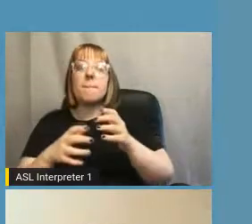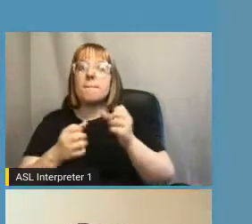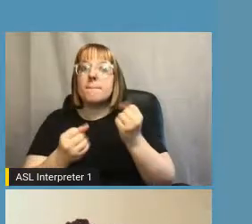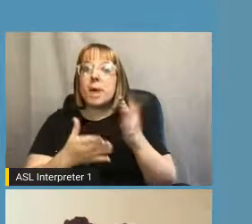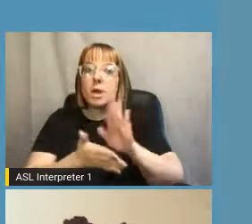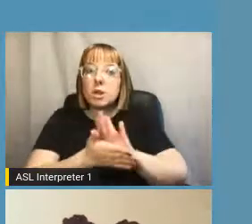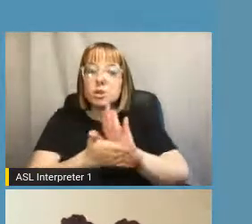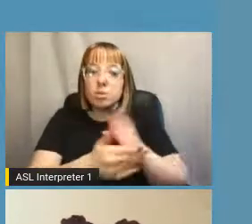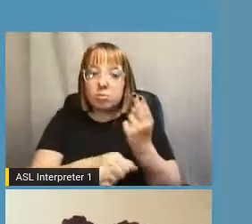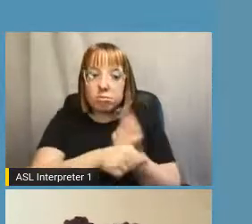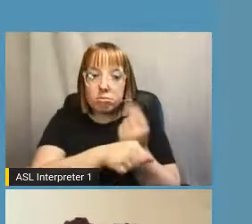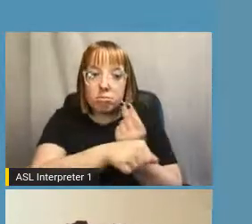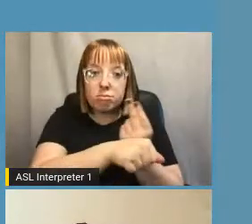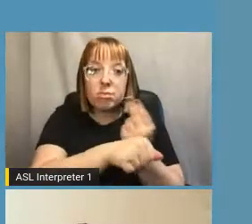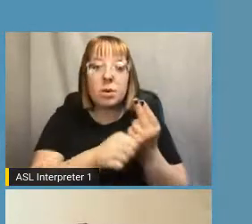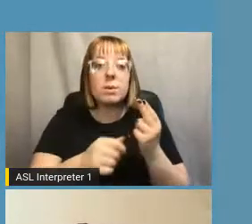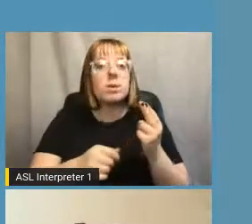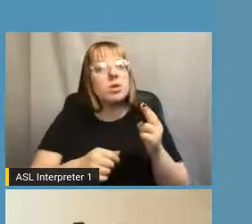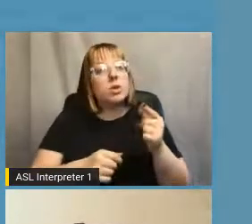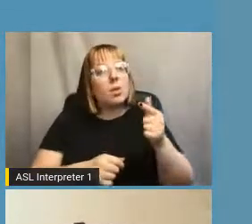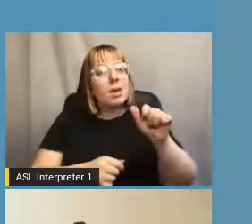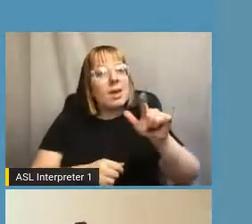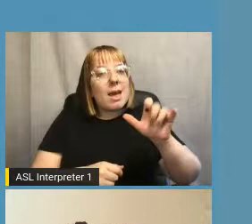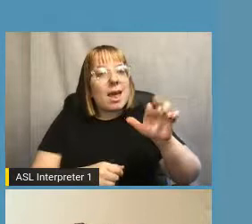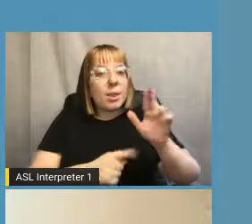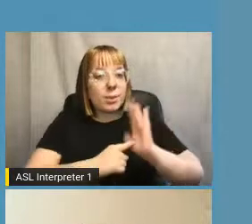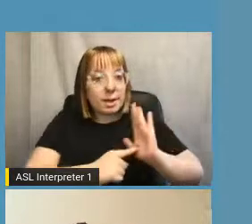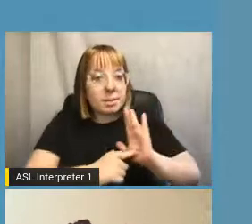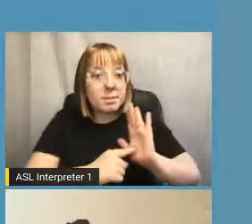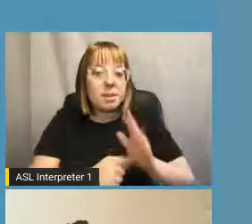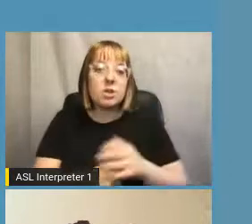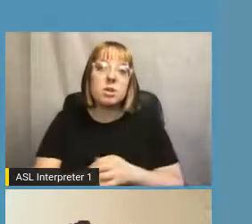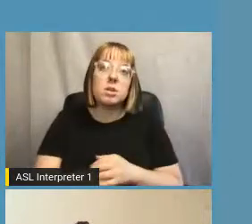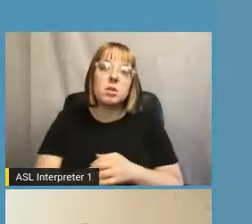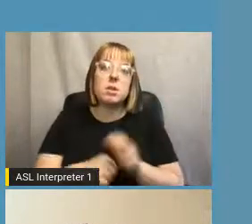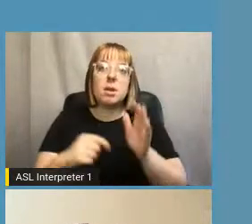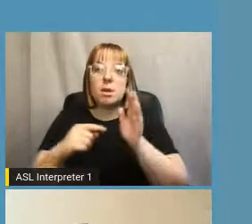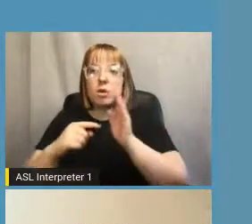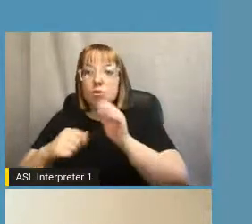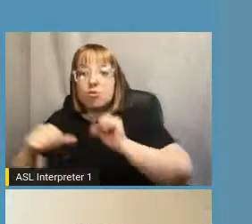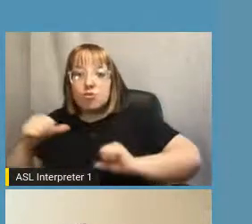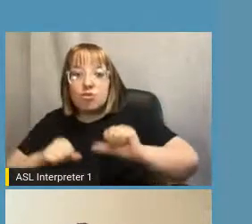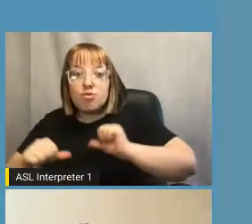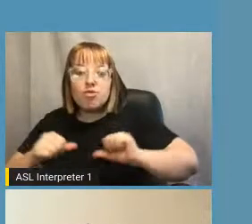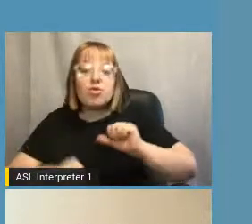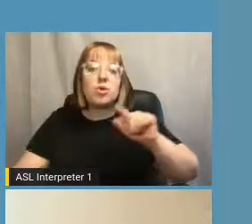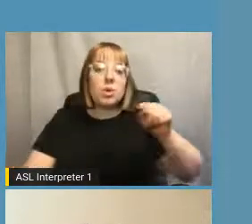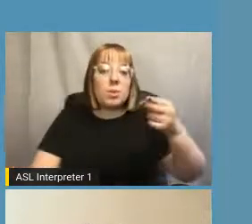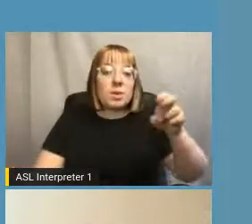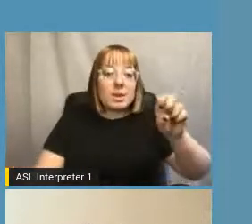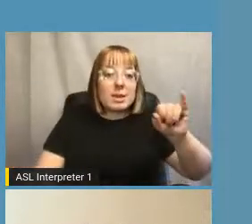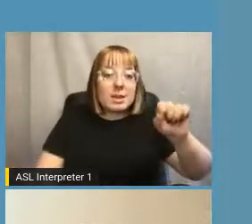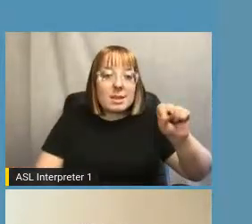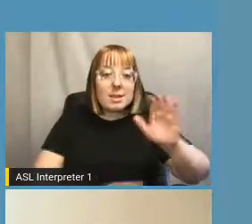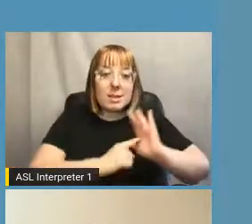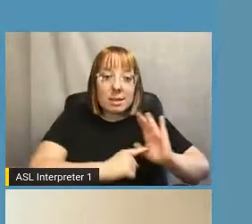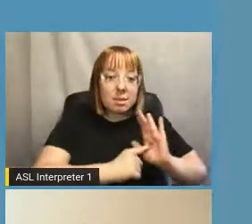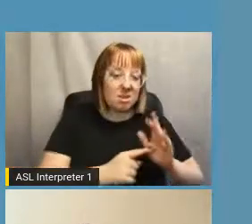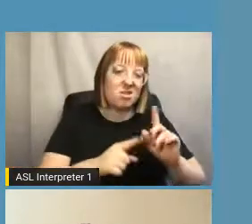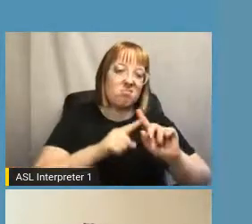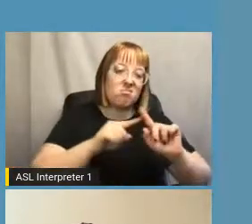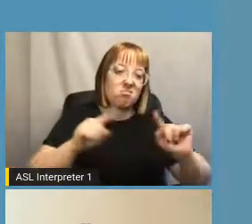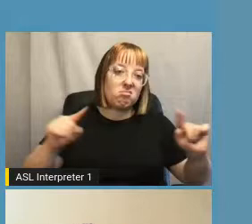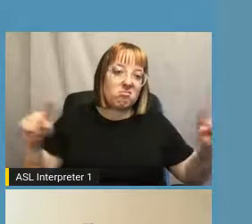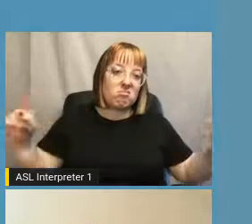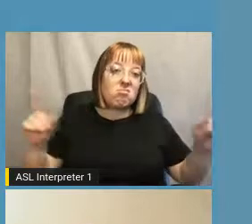do gallery exhibitions, gallery shows, and even thesis exhibitions. So you see there's